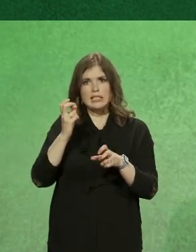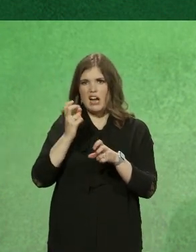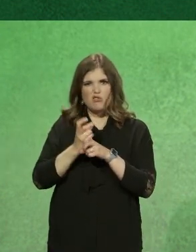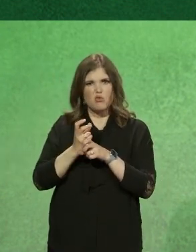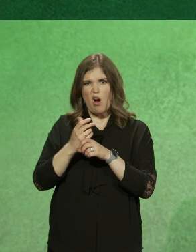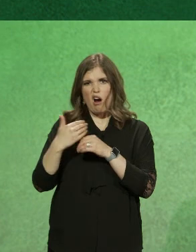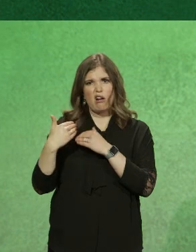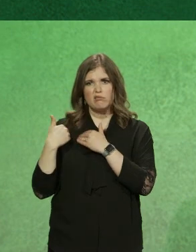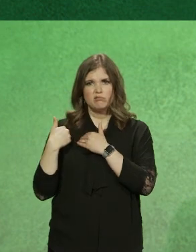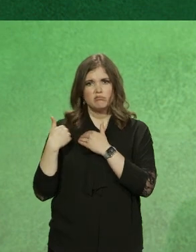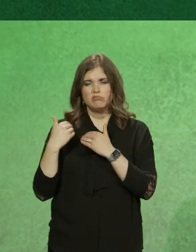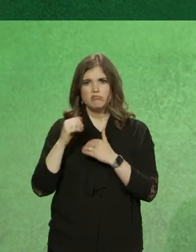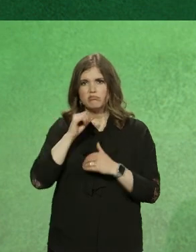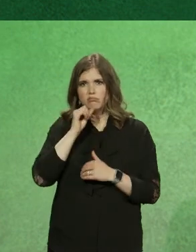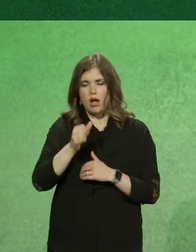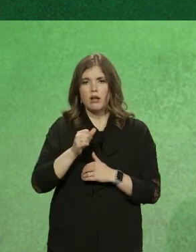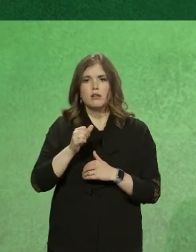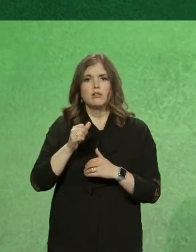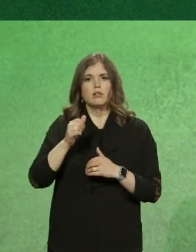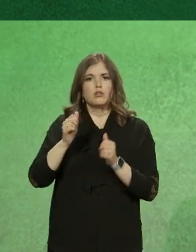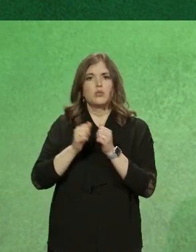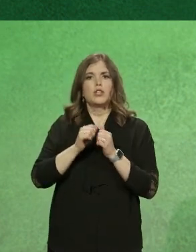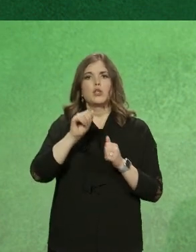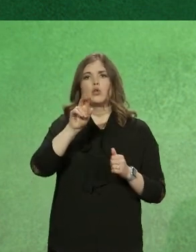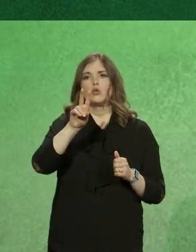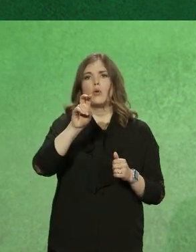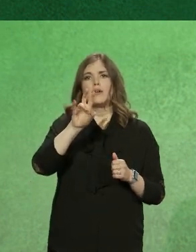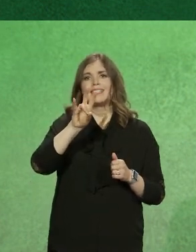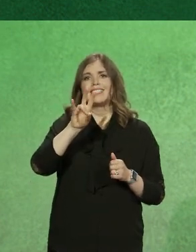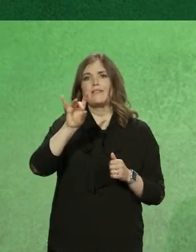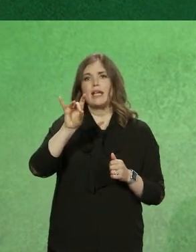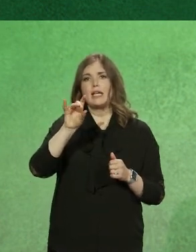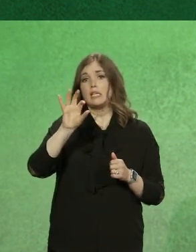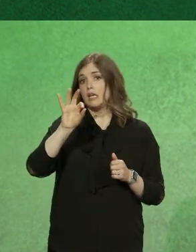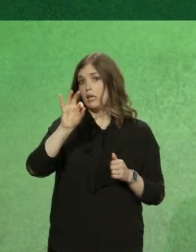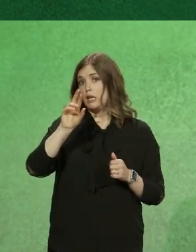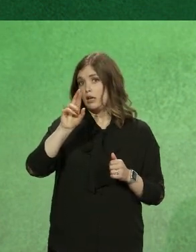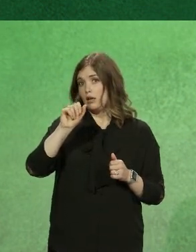to get 278 franchises